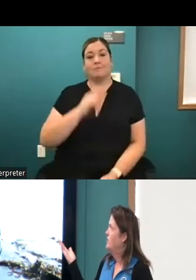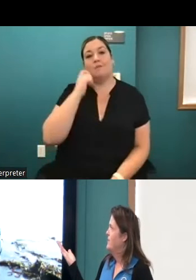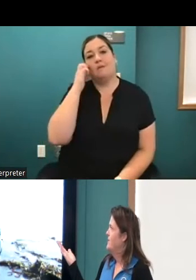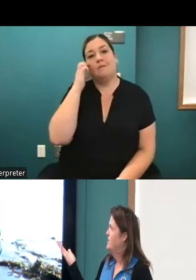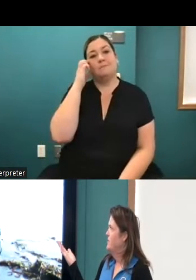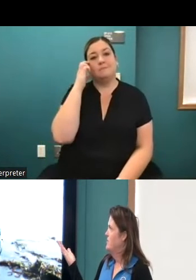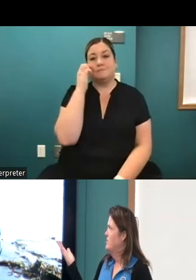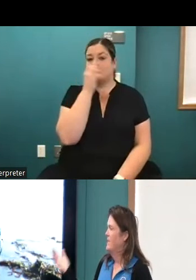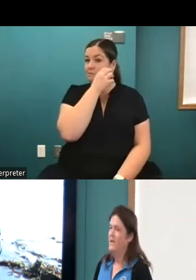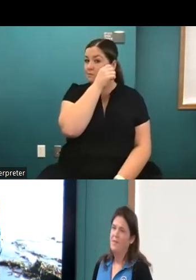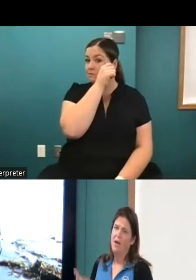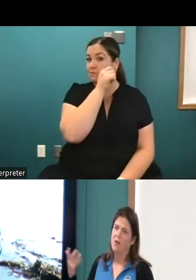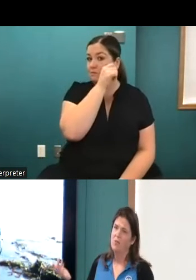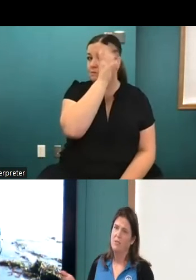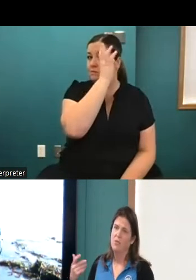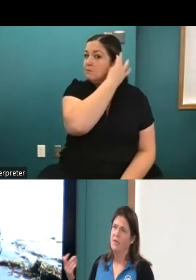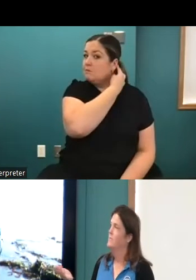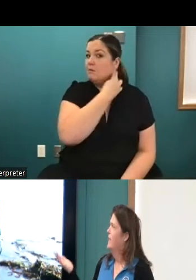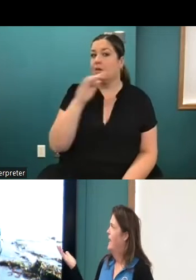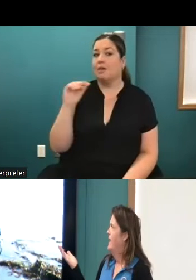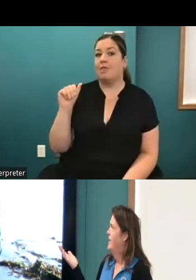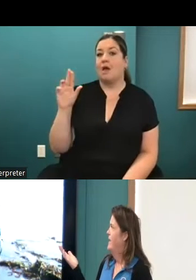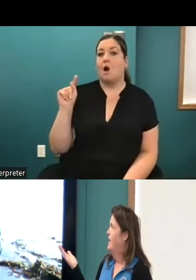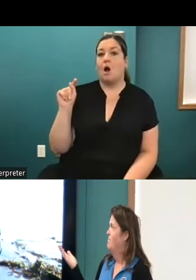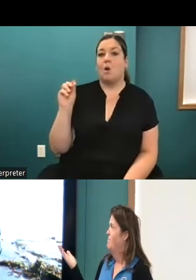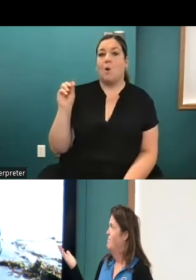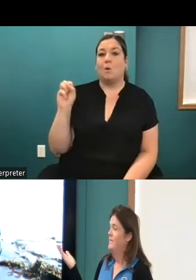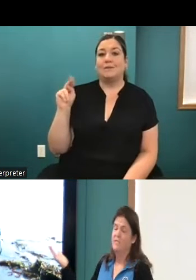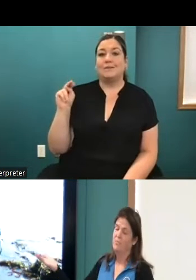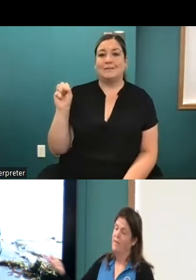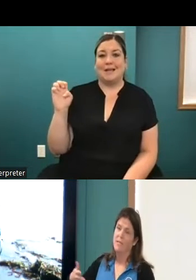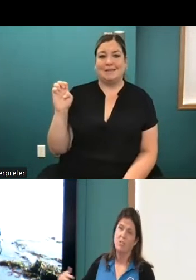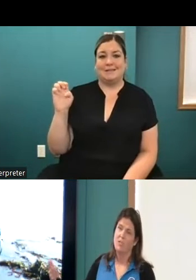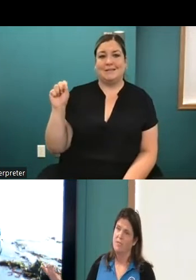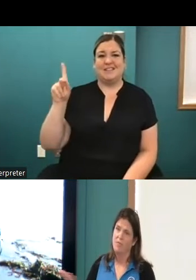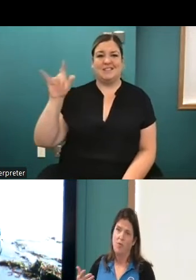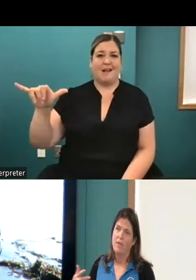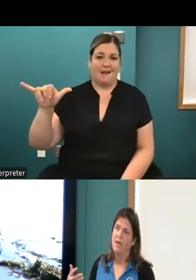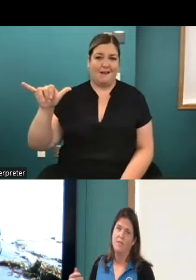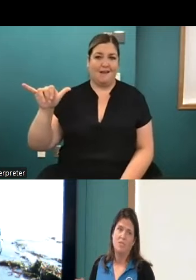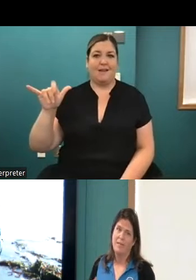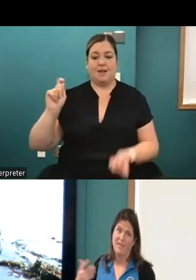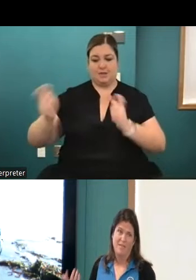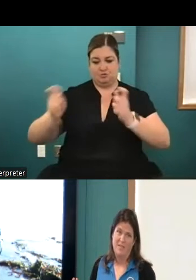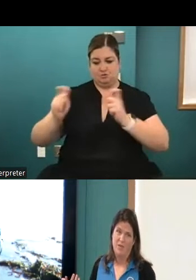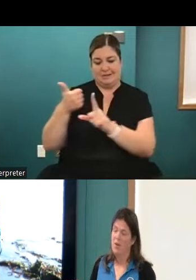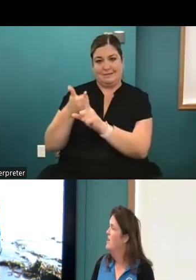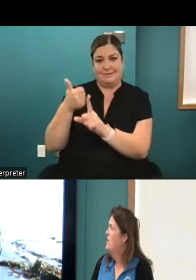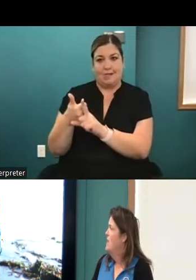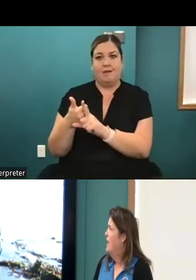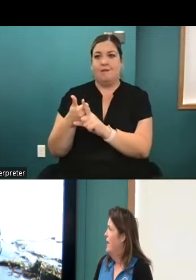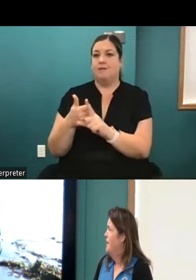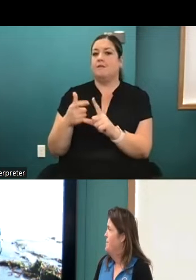For the ultimate ease of use, again, the AutoSense OS Sky, it's making the adjustments for them. It just makes life